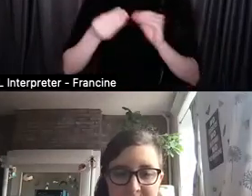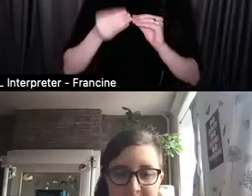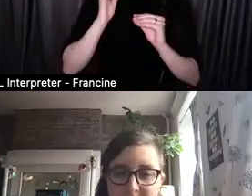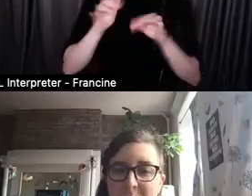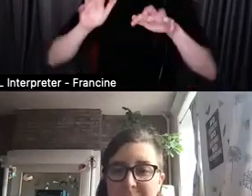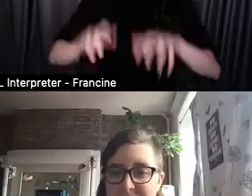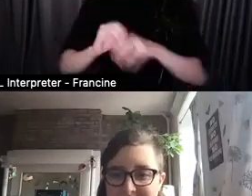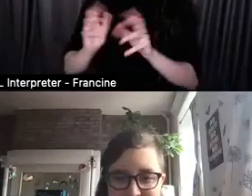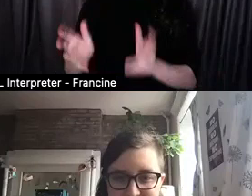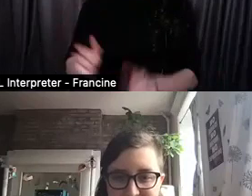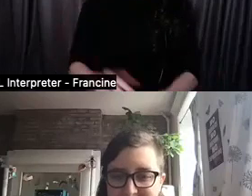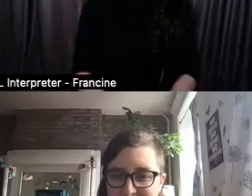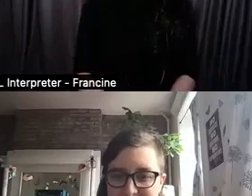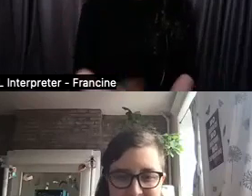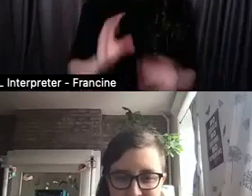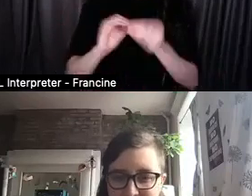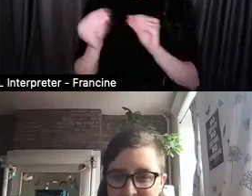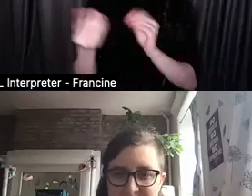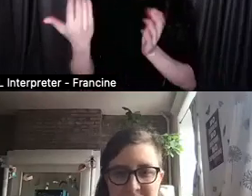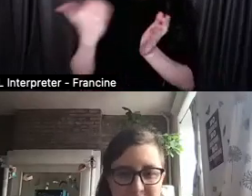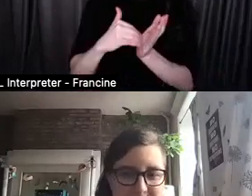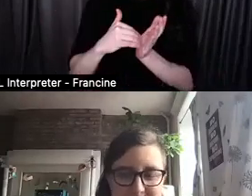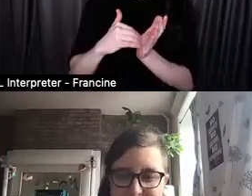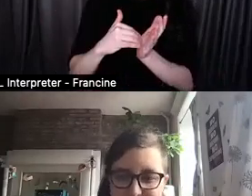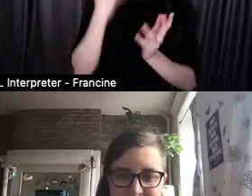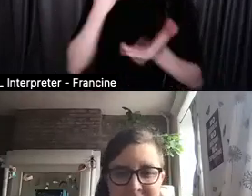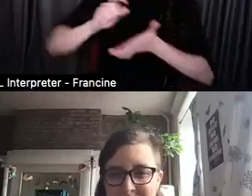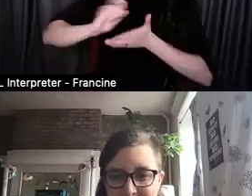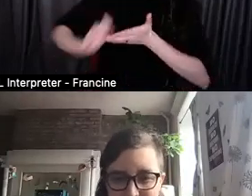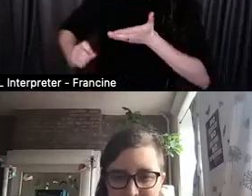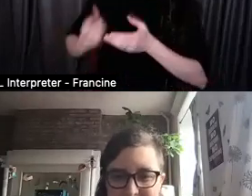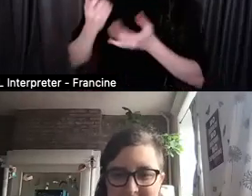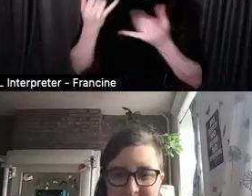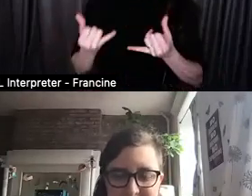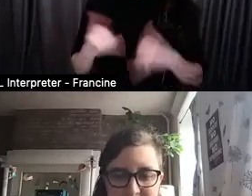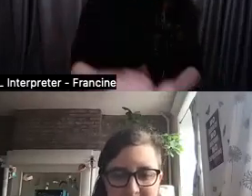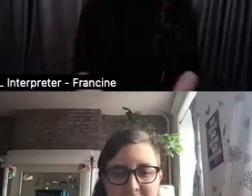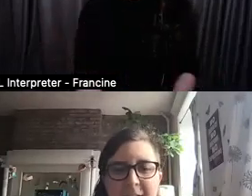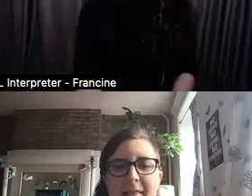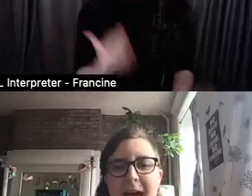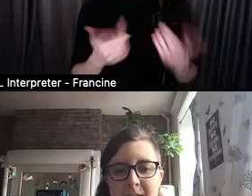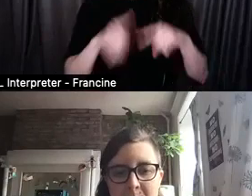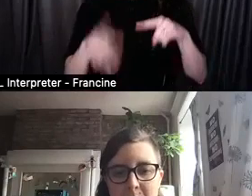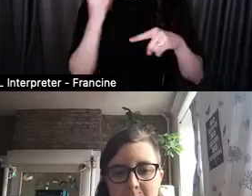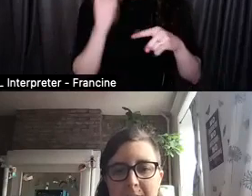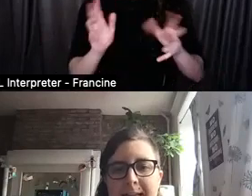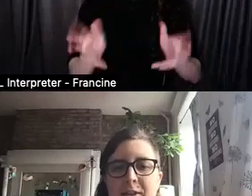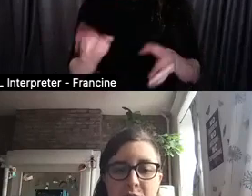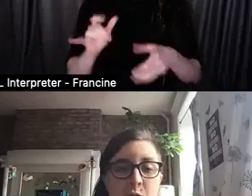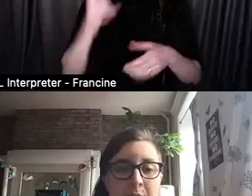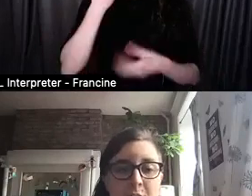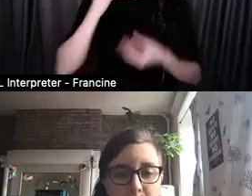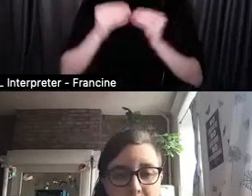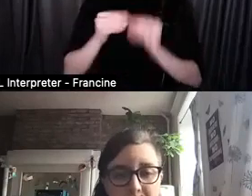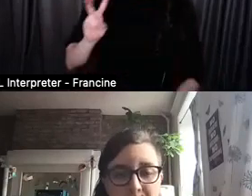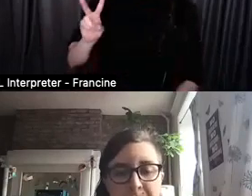be in the chat, but I'm going to say it out loud for anybody who may be listening in and not have access to the chat. That number is